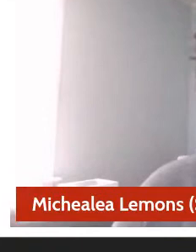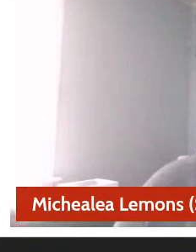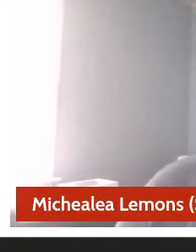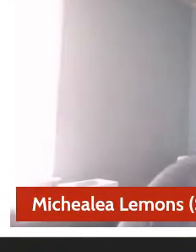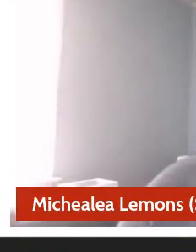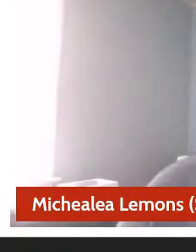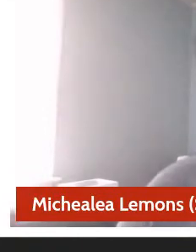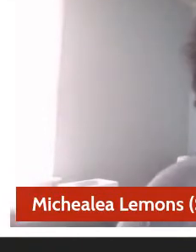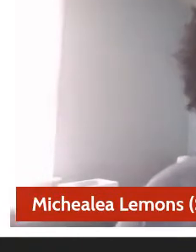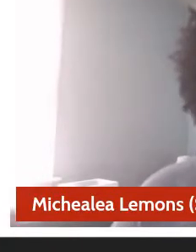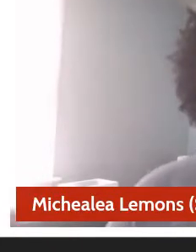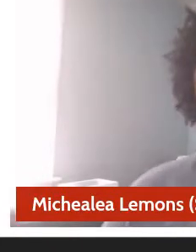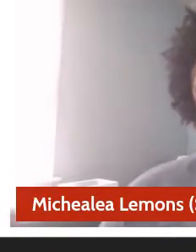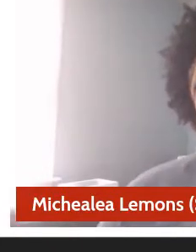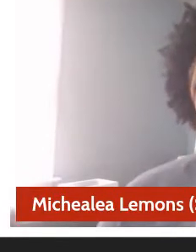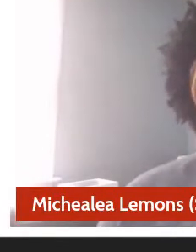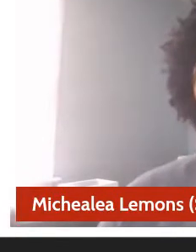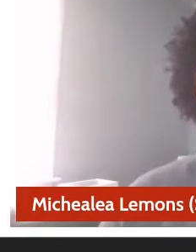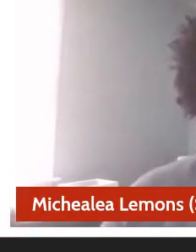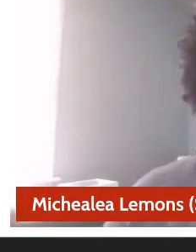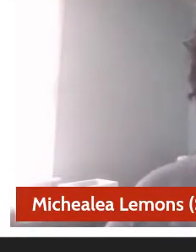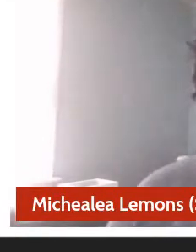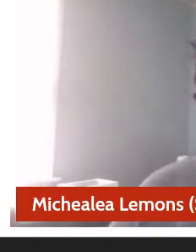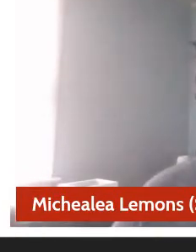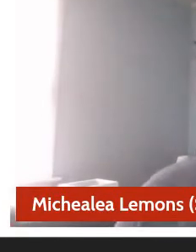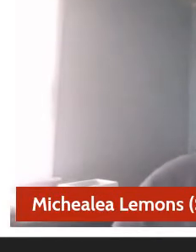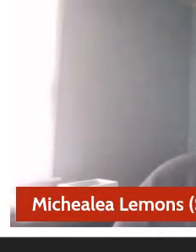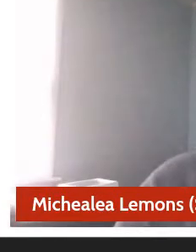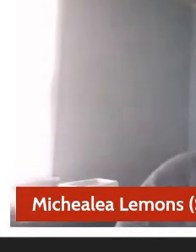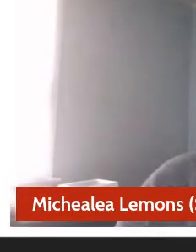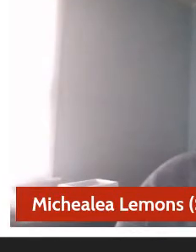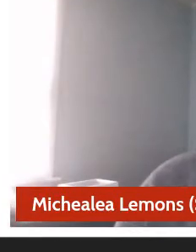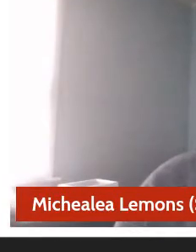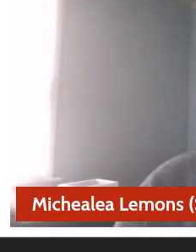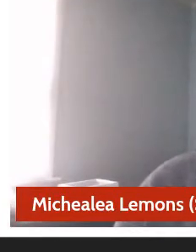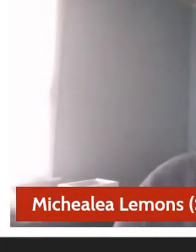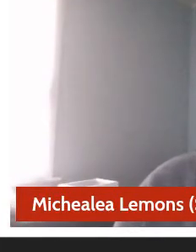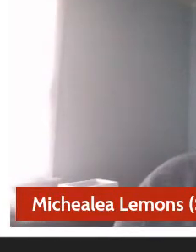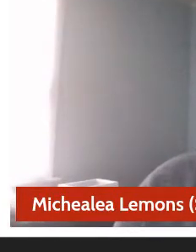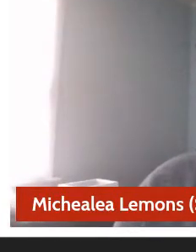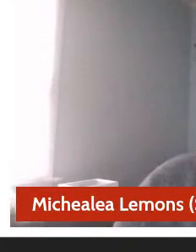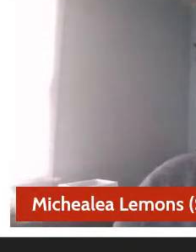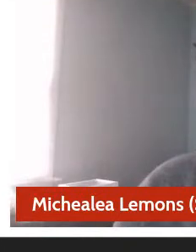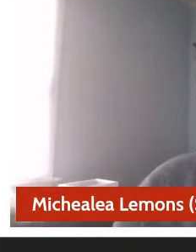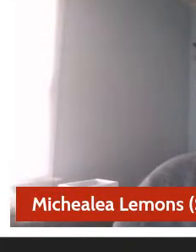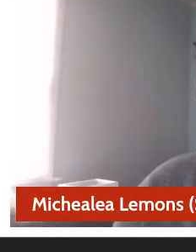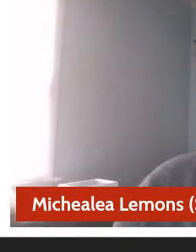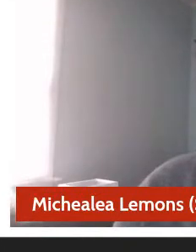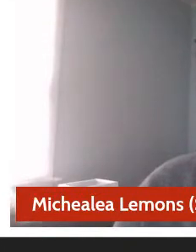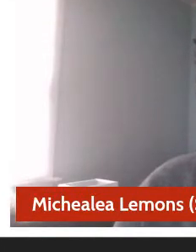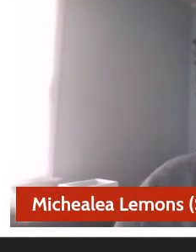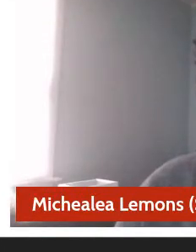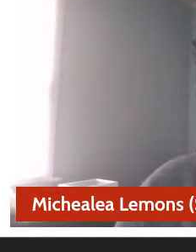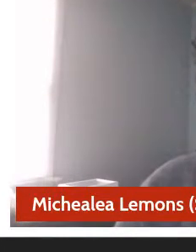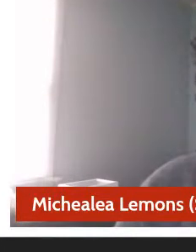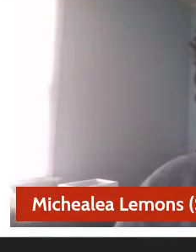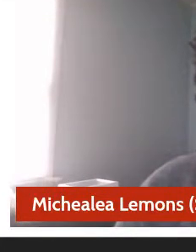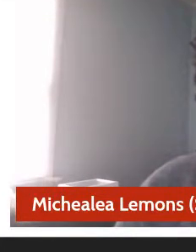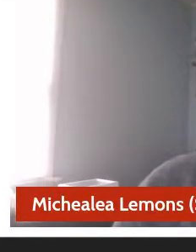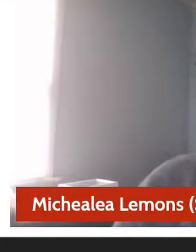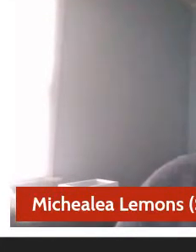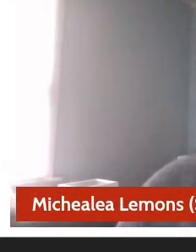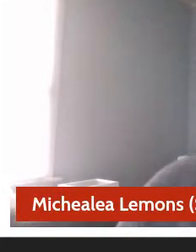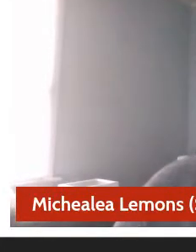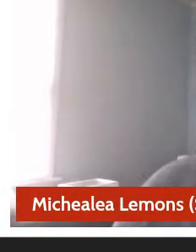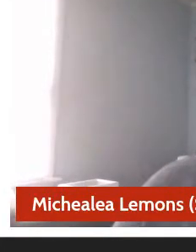but we are working on it. So please check out the chat box, and there should be a link in there if you're interested in